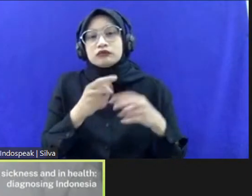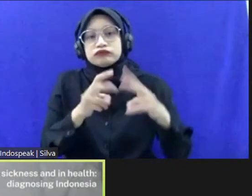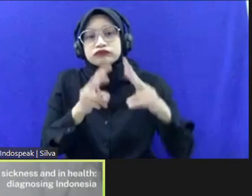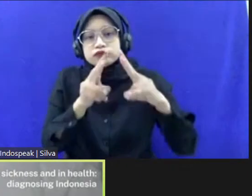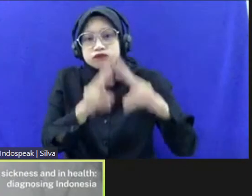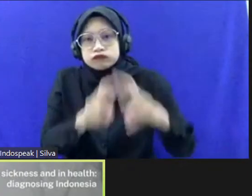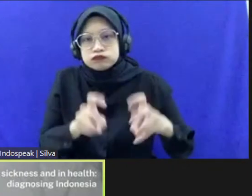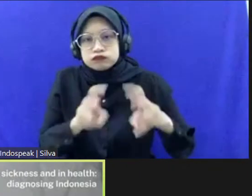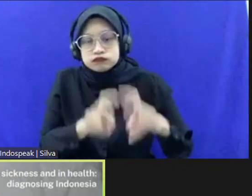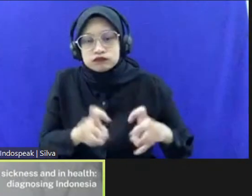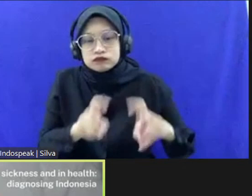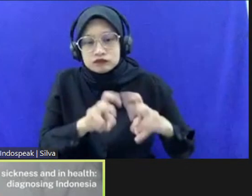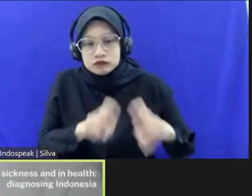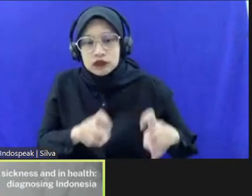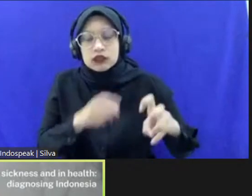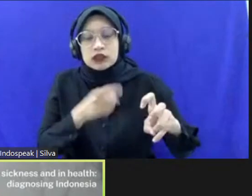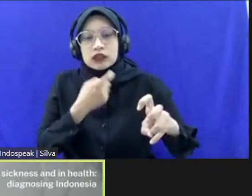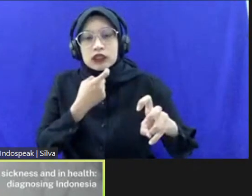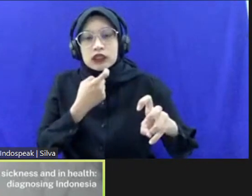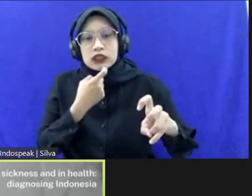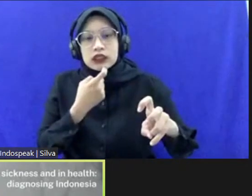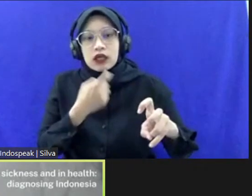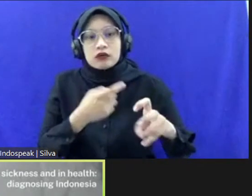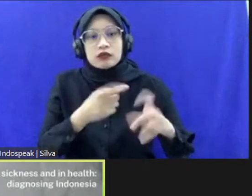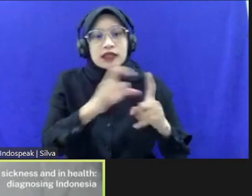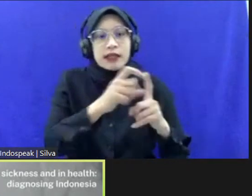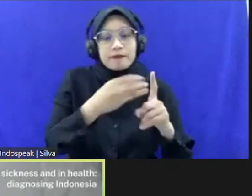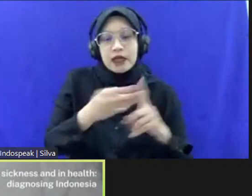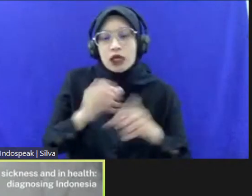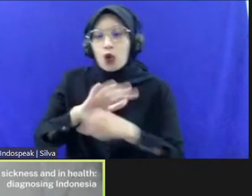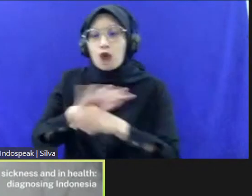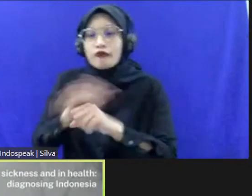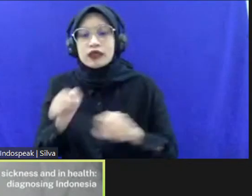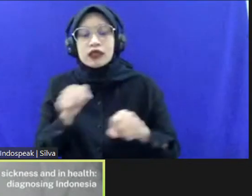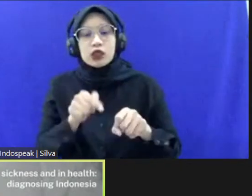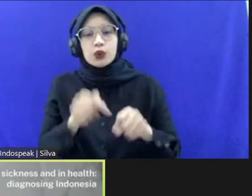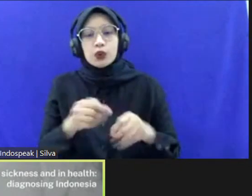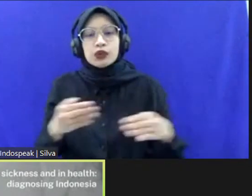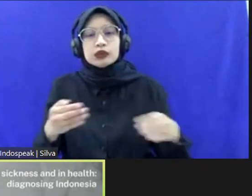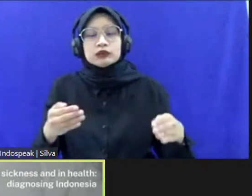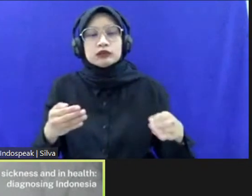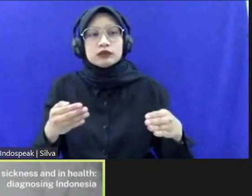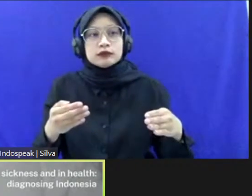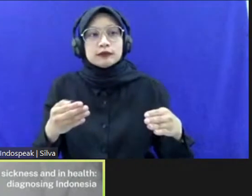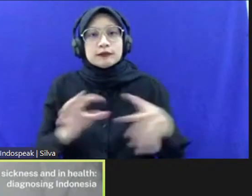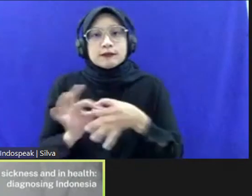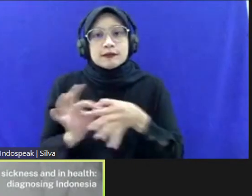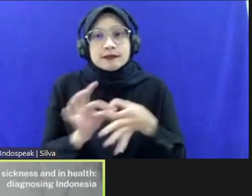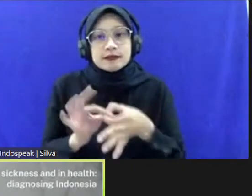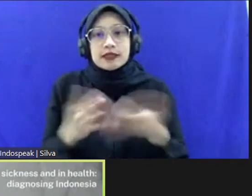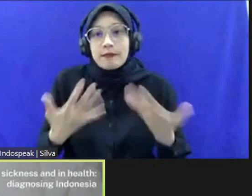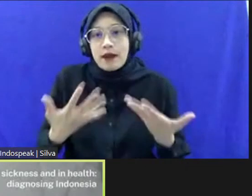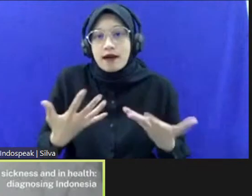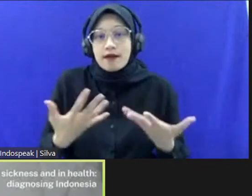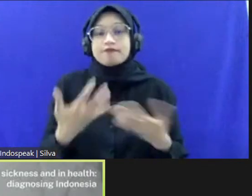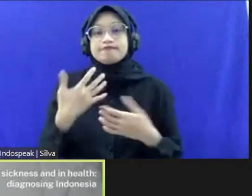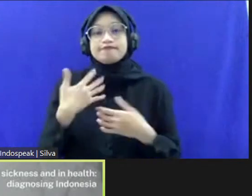systematically looking at these interactions of dengue and COVID in Indonesia.